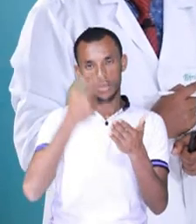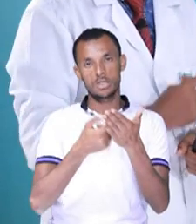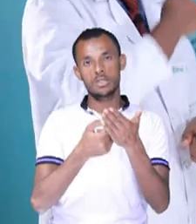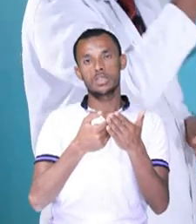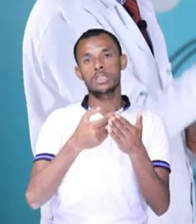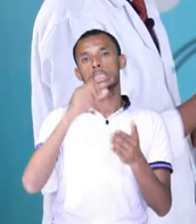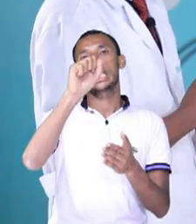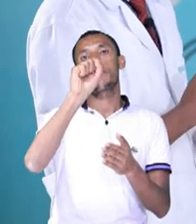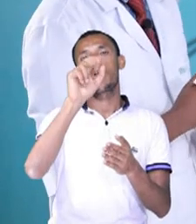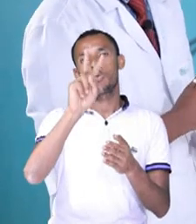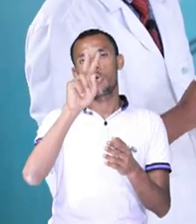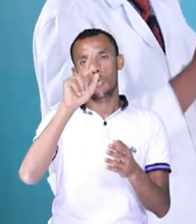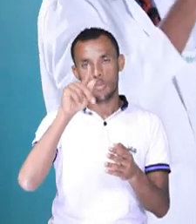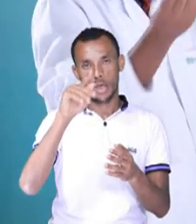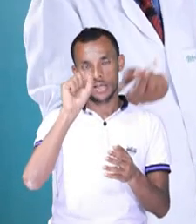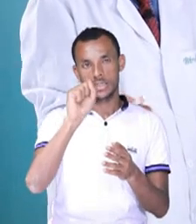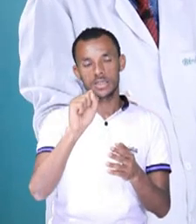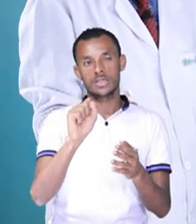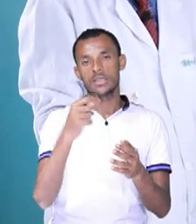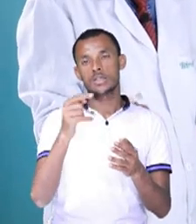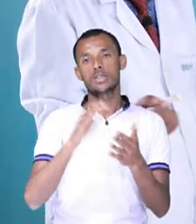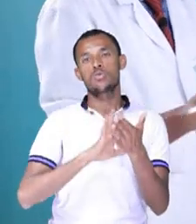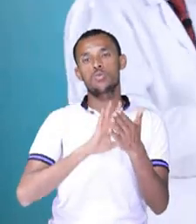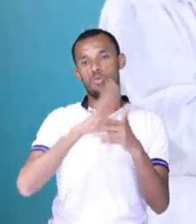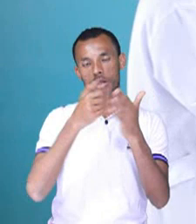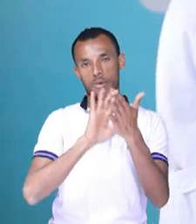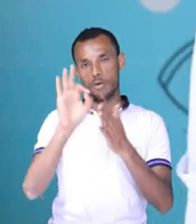2px. The other one is total number of electrons